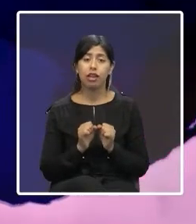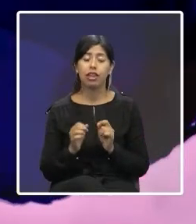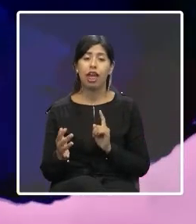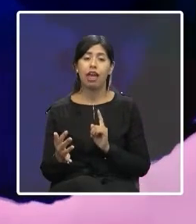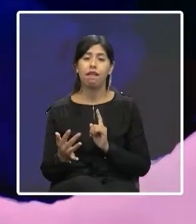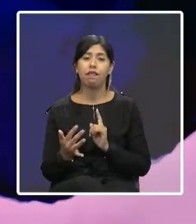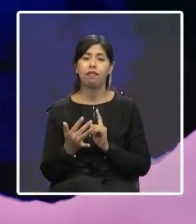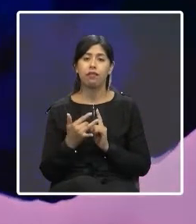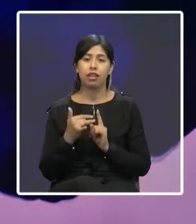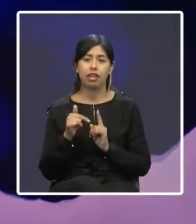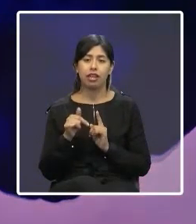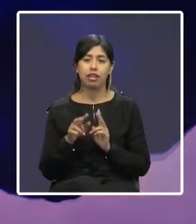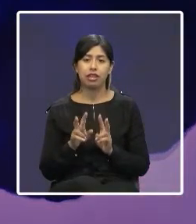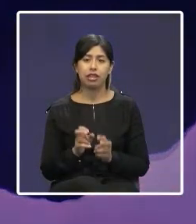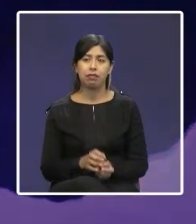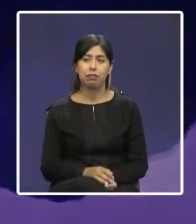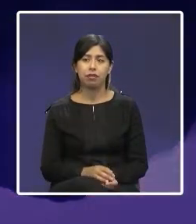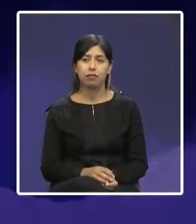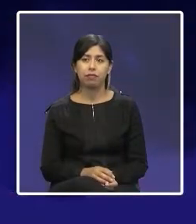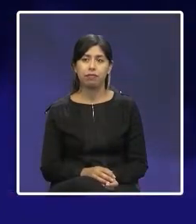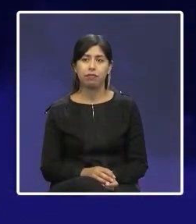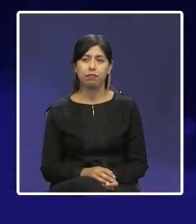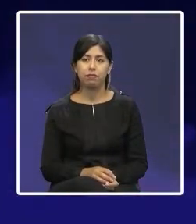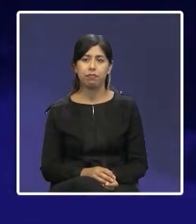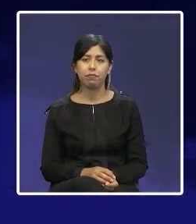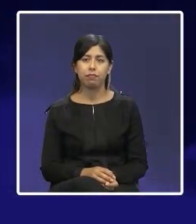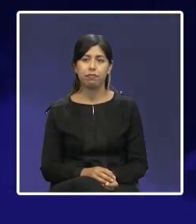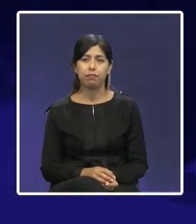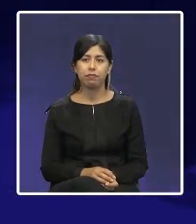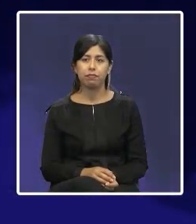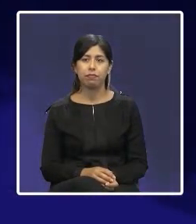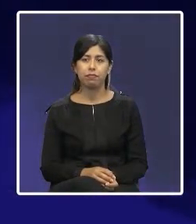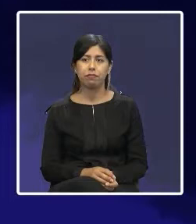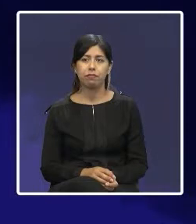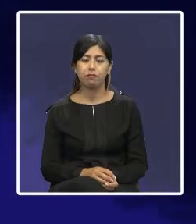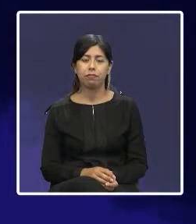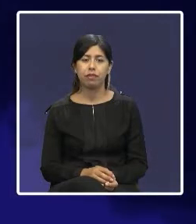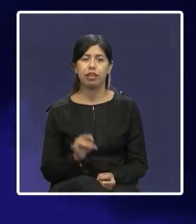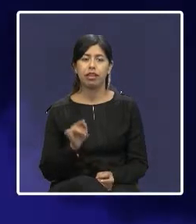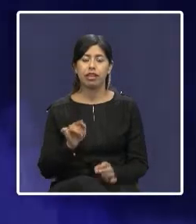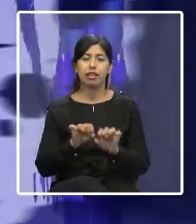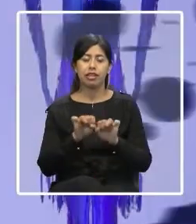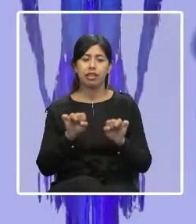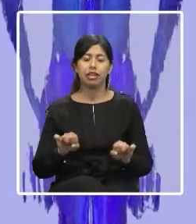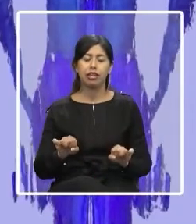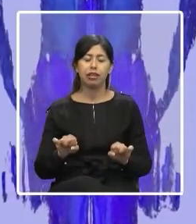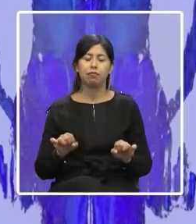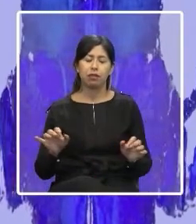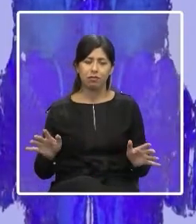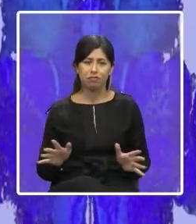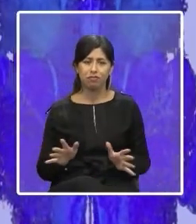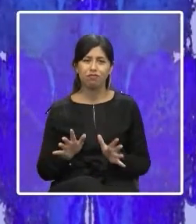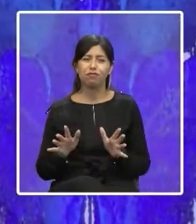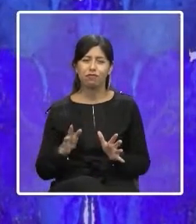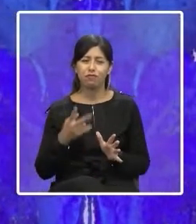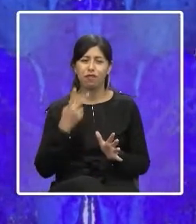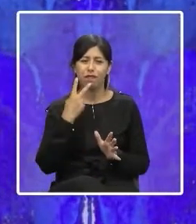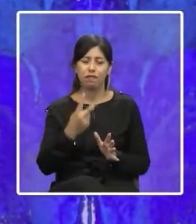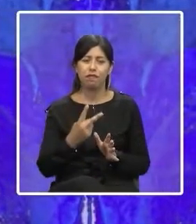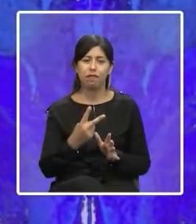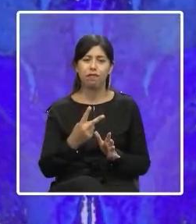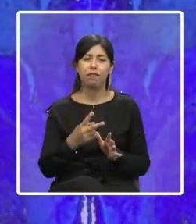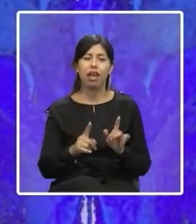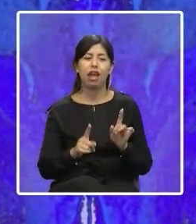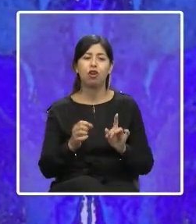AI systems reinforce the stereotypes of gender. 80% of the coders are men, 80% of the chatbots and social robots